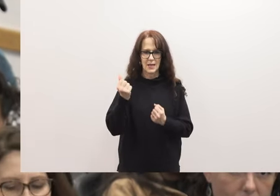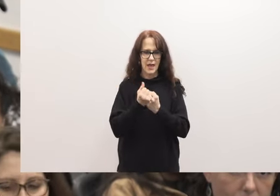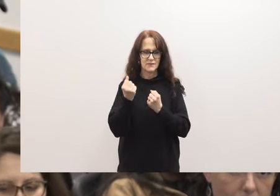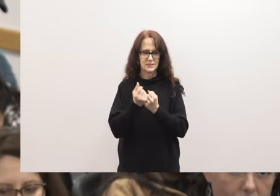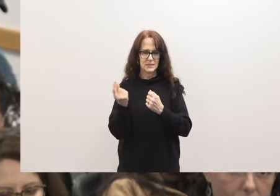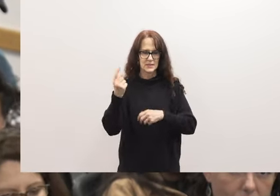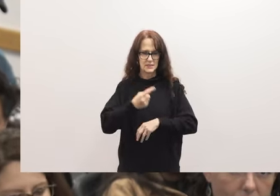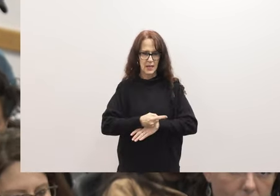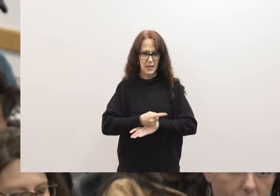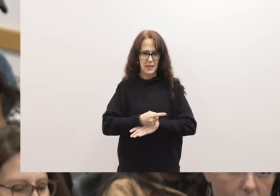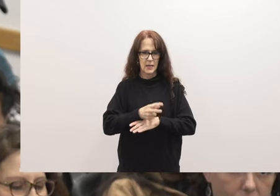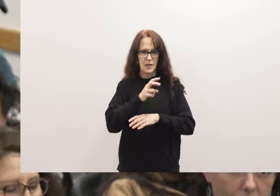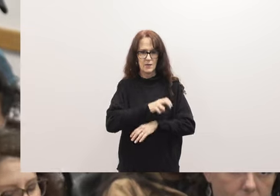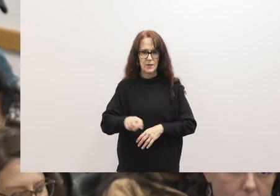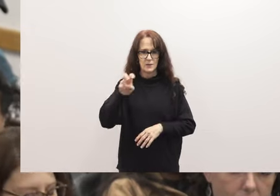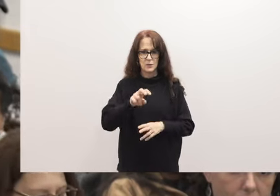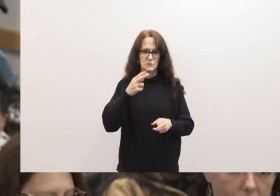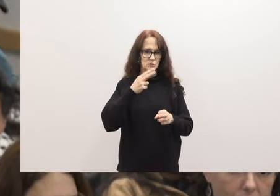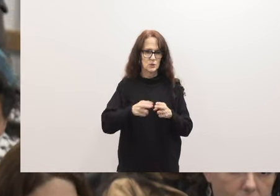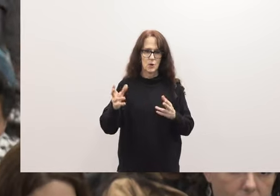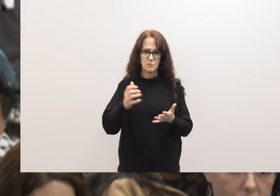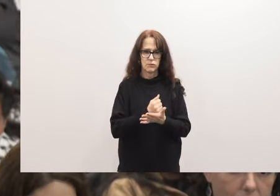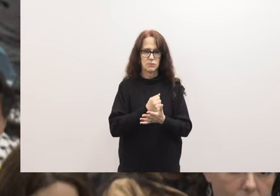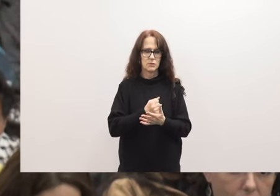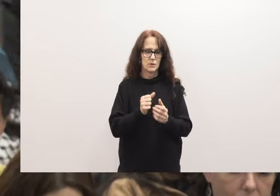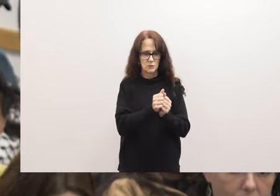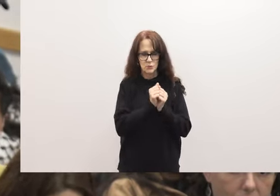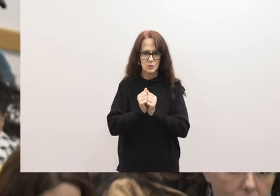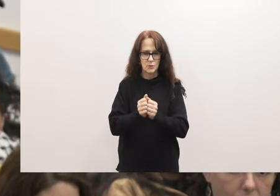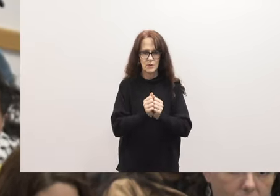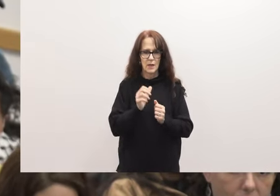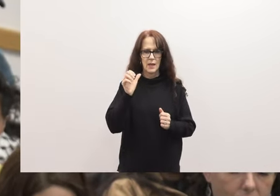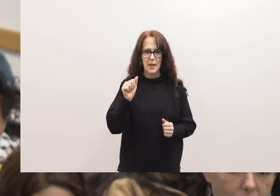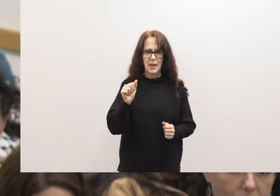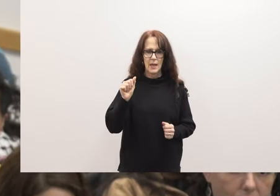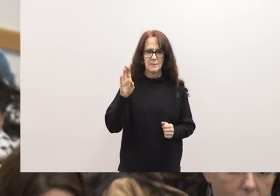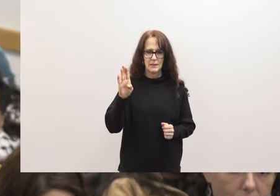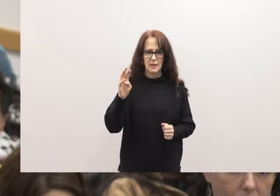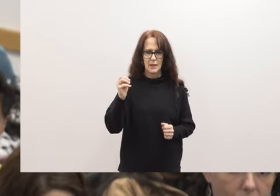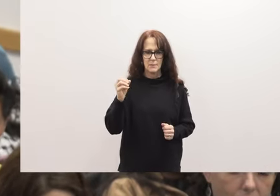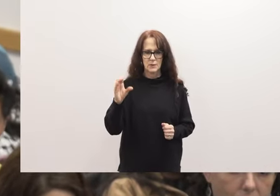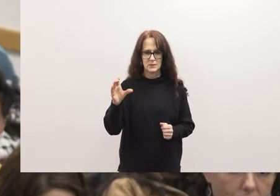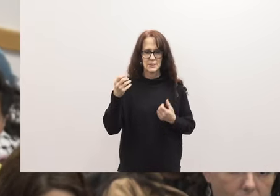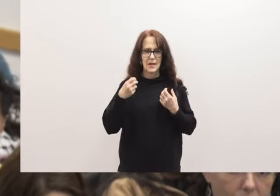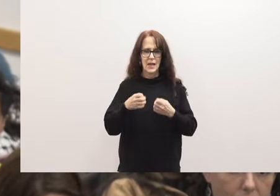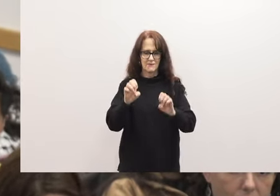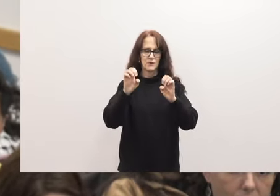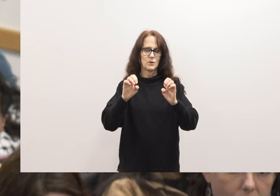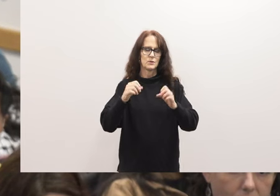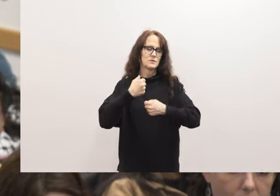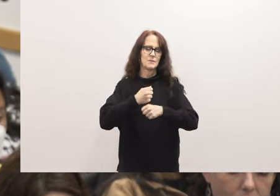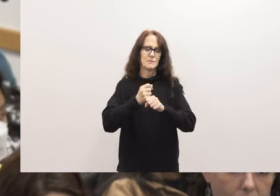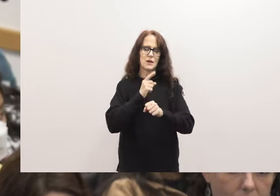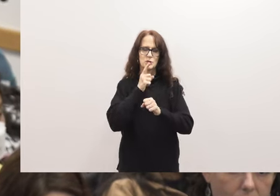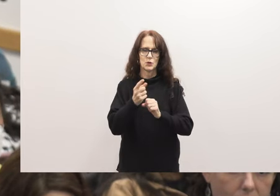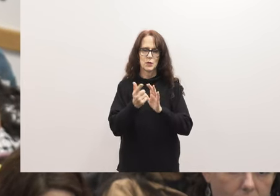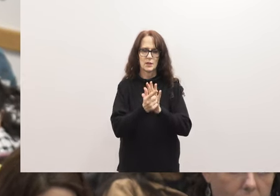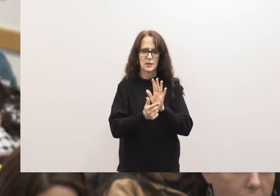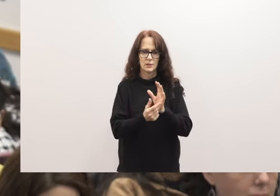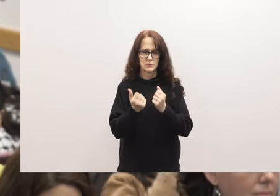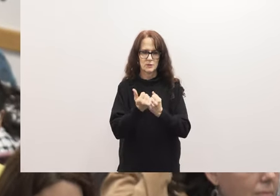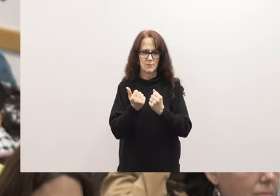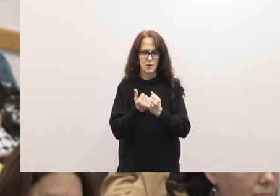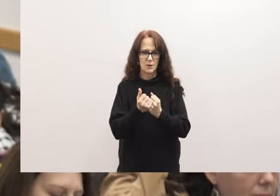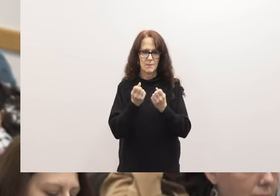decided to make this trip on short notice in solidarity with ABMOC's efforts to ensure legislative support for a variety